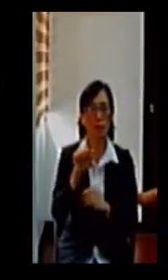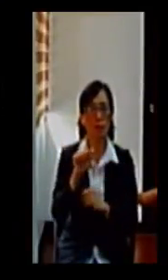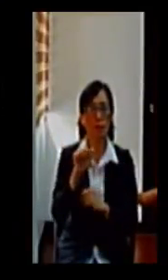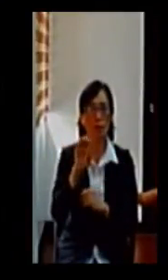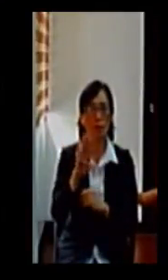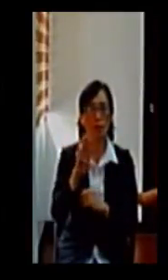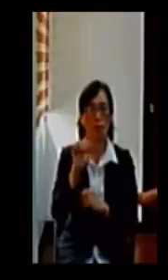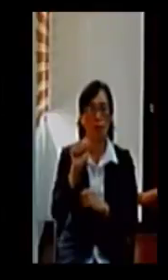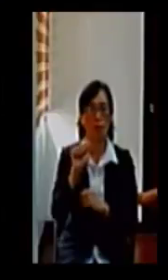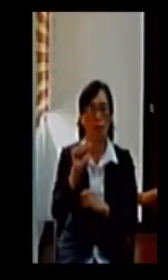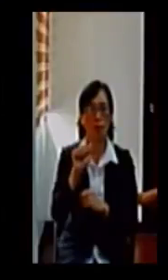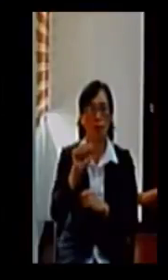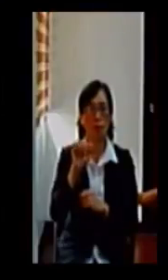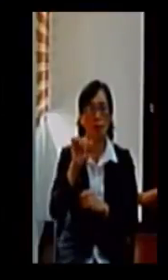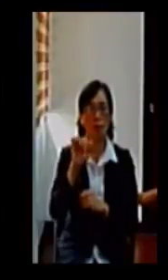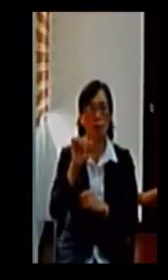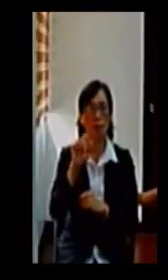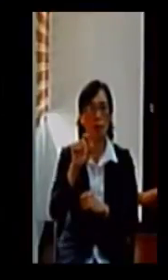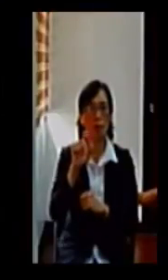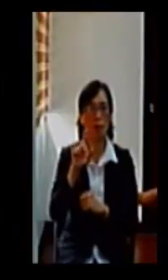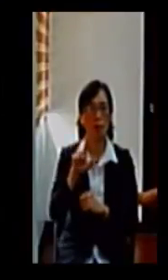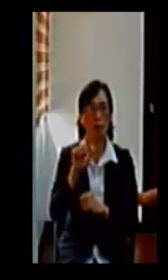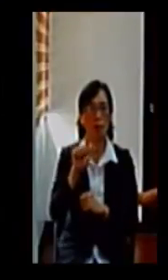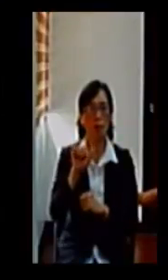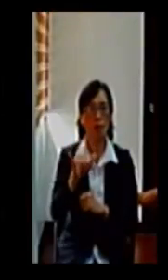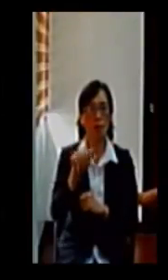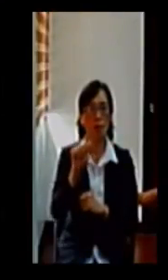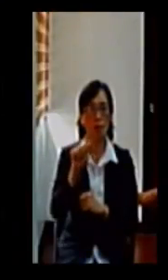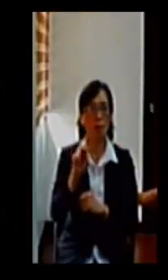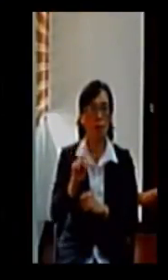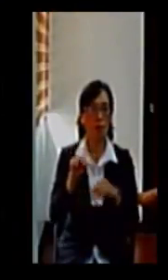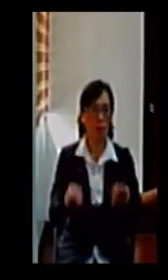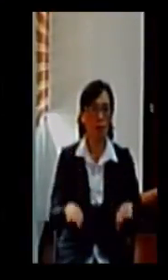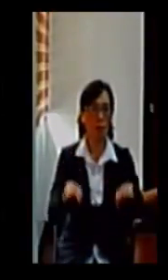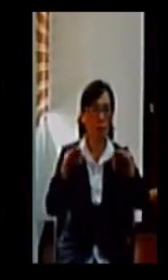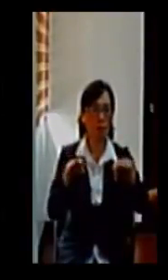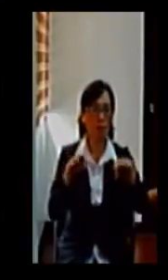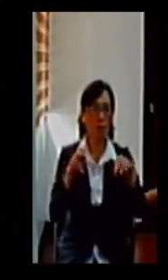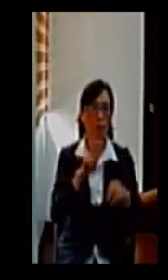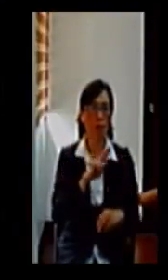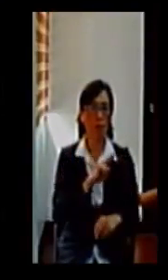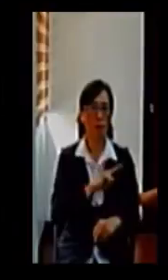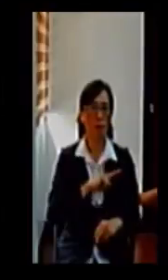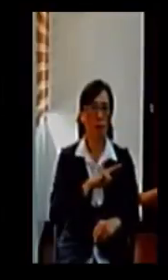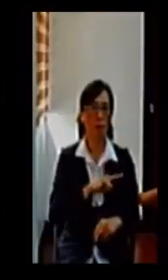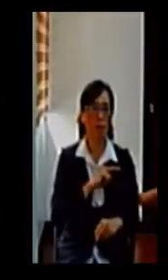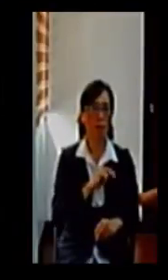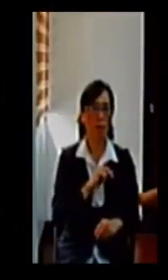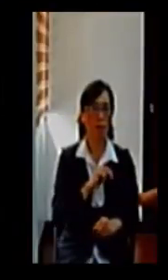flooded. Mm. And so, how do you put a value to it? How do you